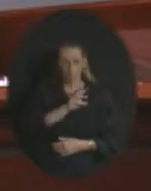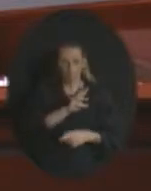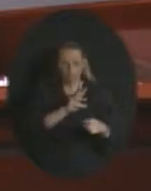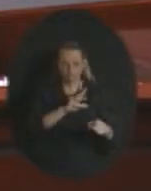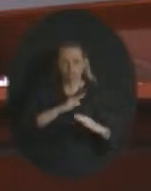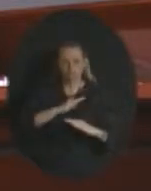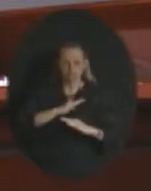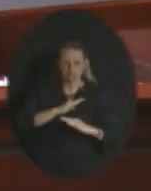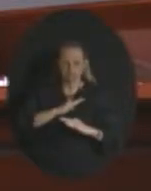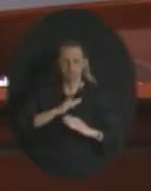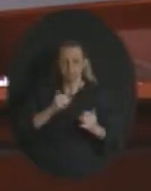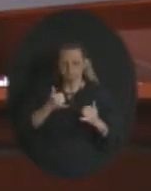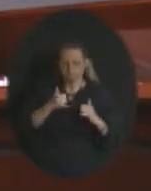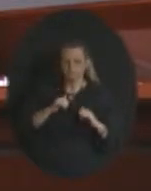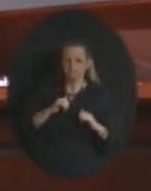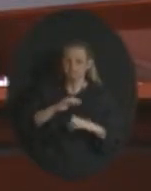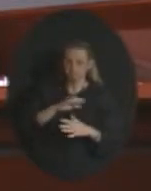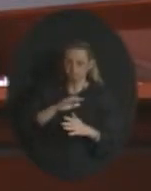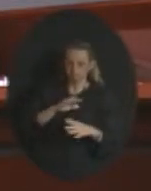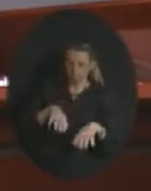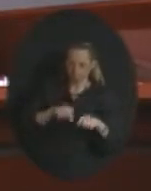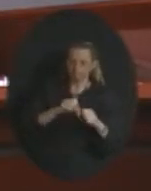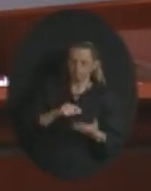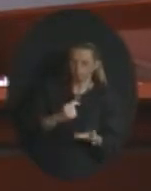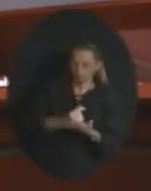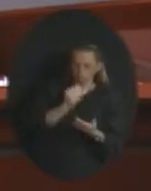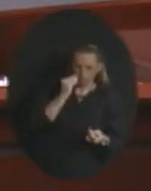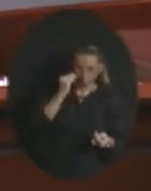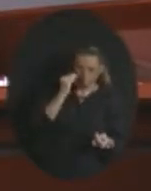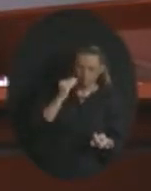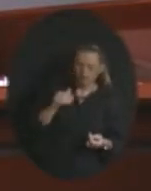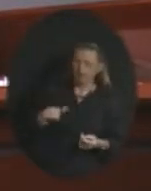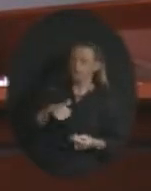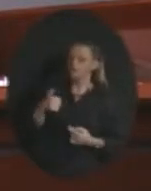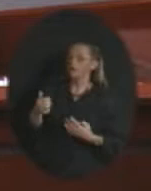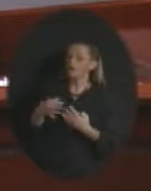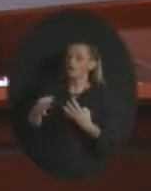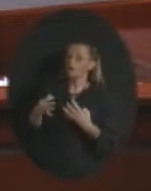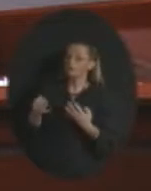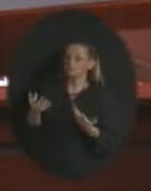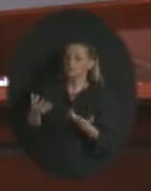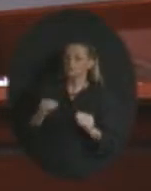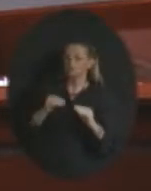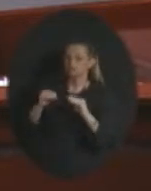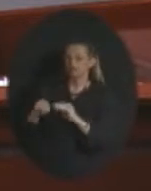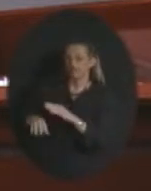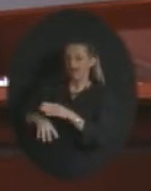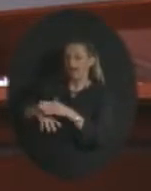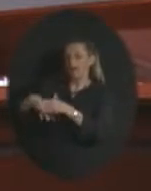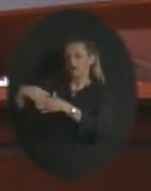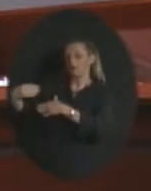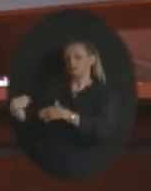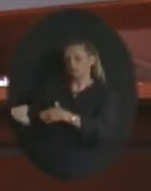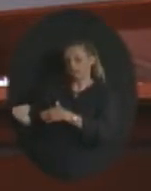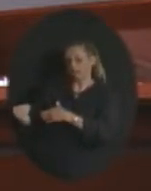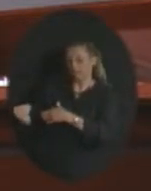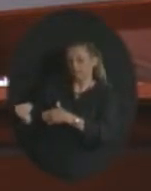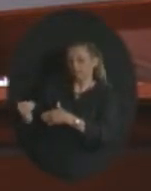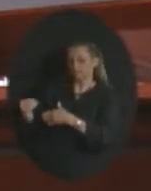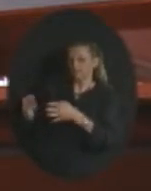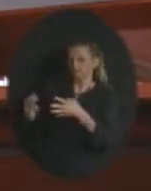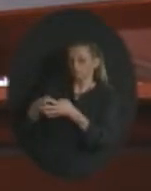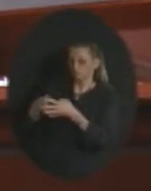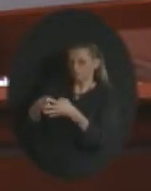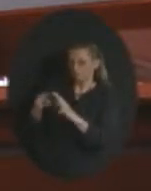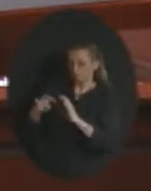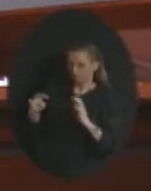at home. The other option for us that's been suggested as well is going outside. The hesitation by our